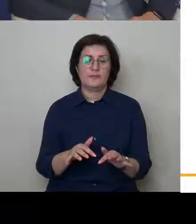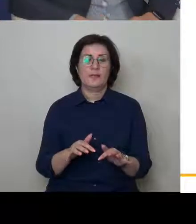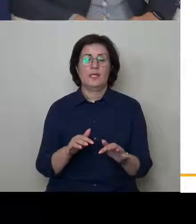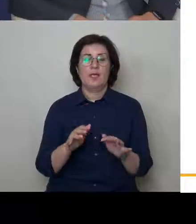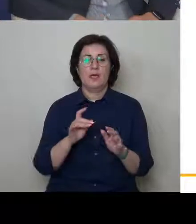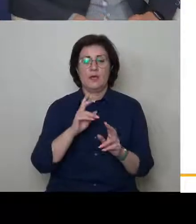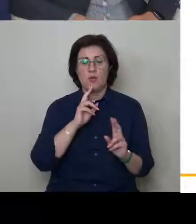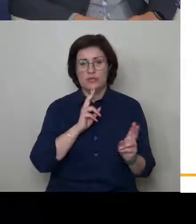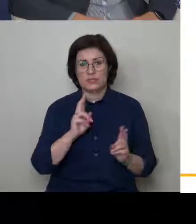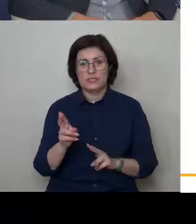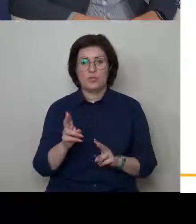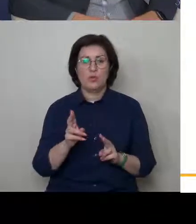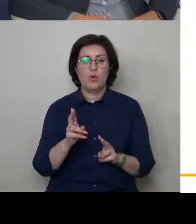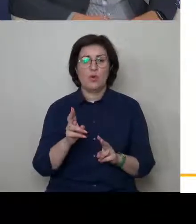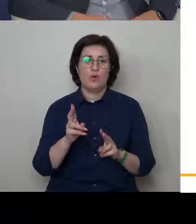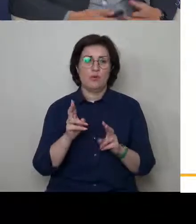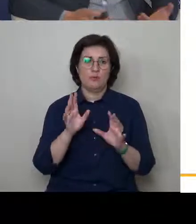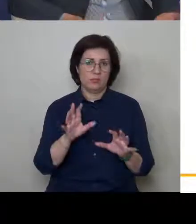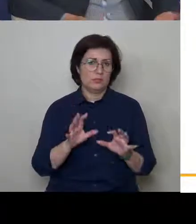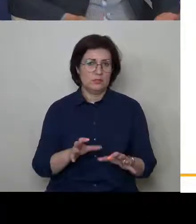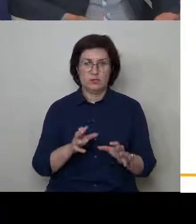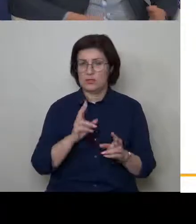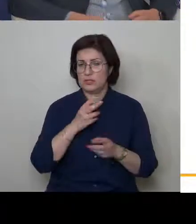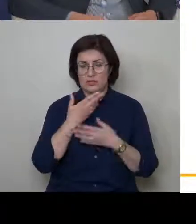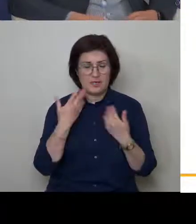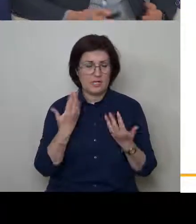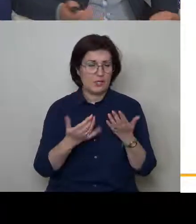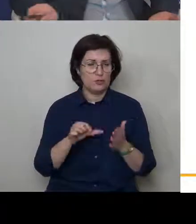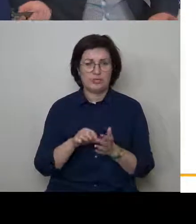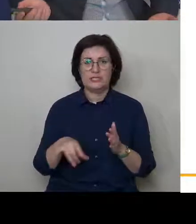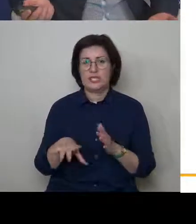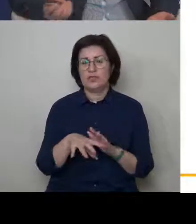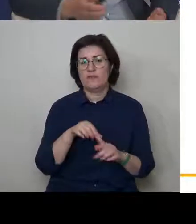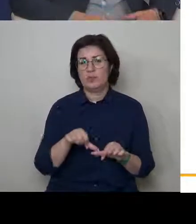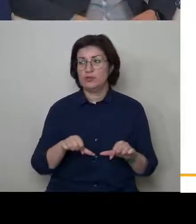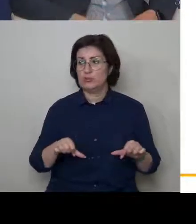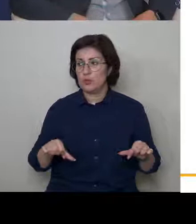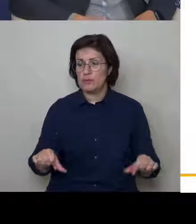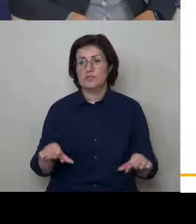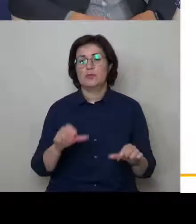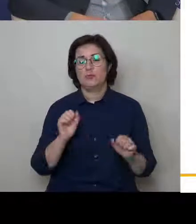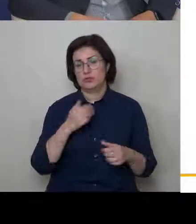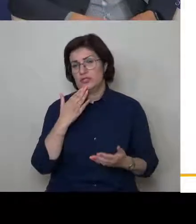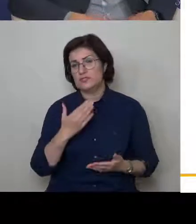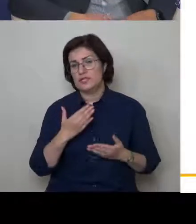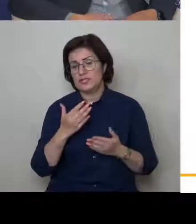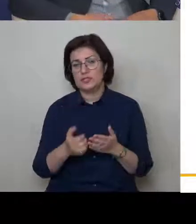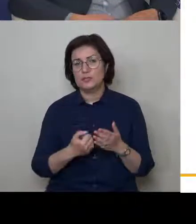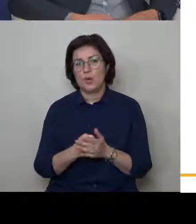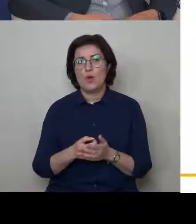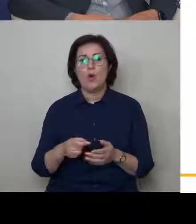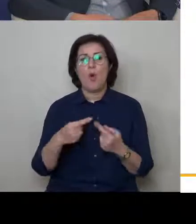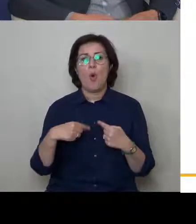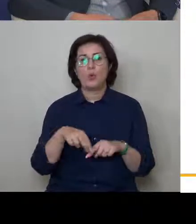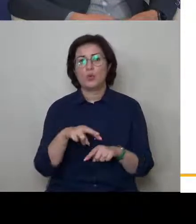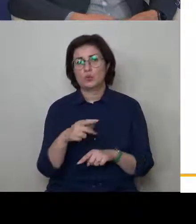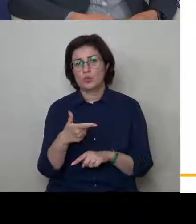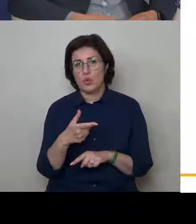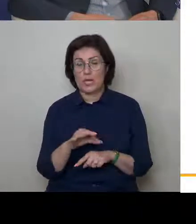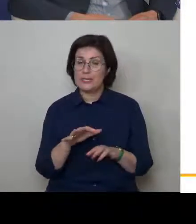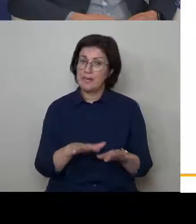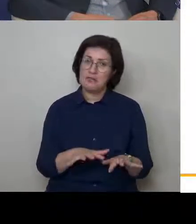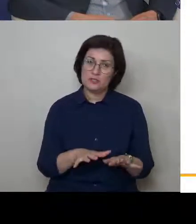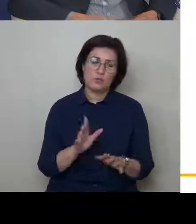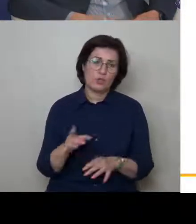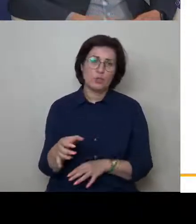hear election-related cases where there is no cassation. If a member of the Territorial Commission